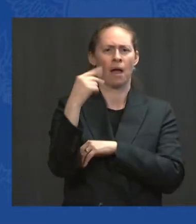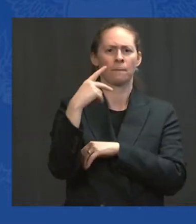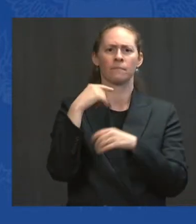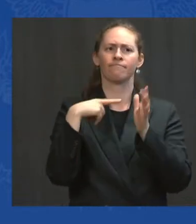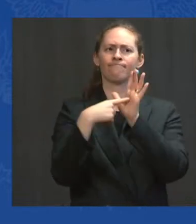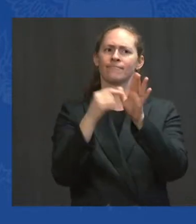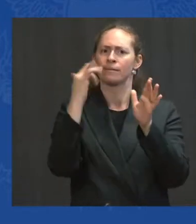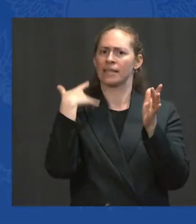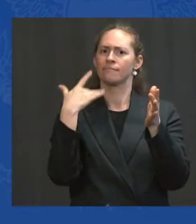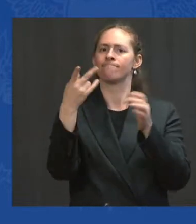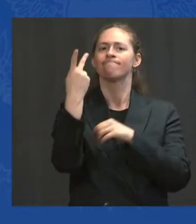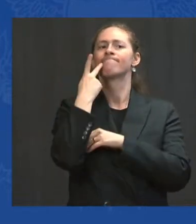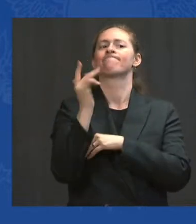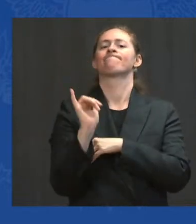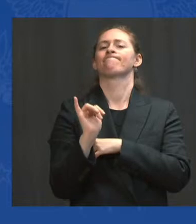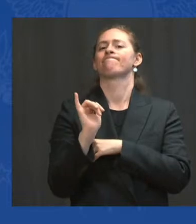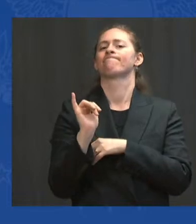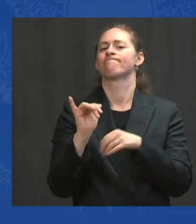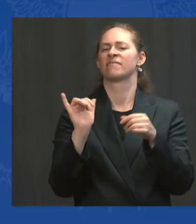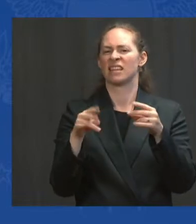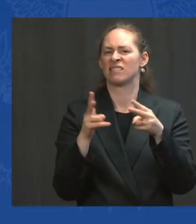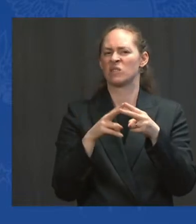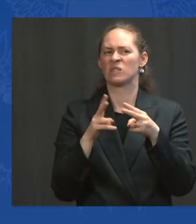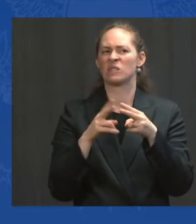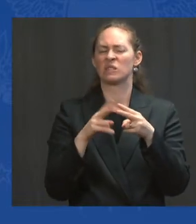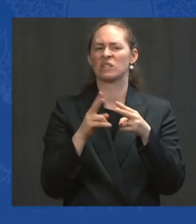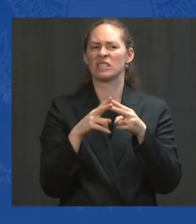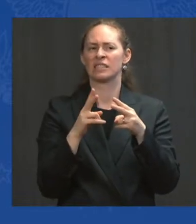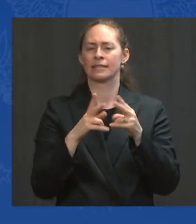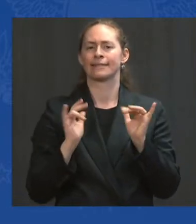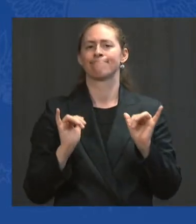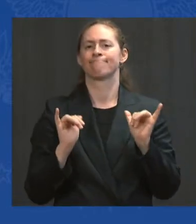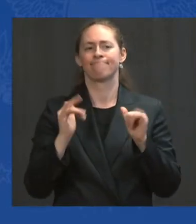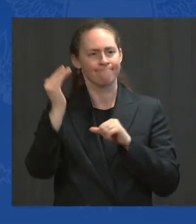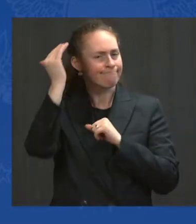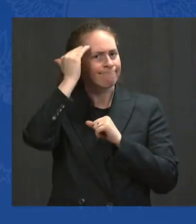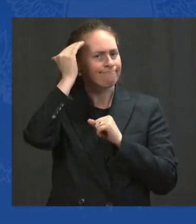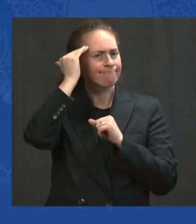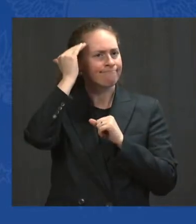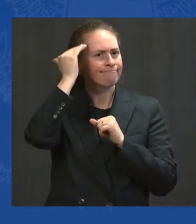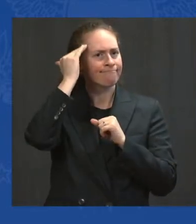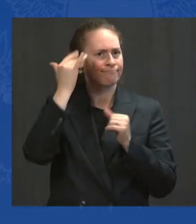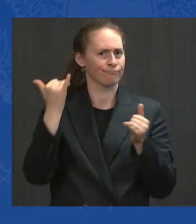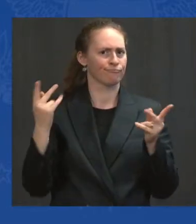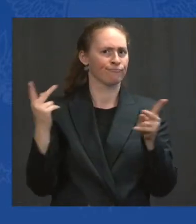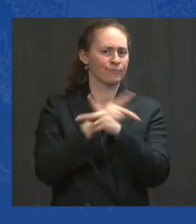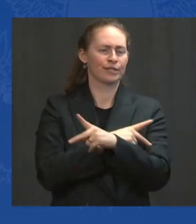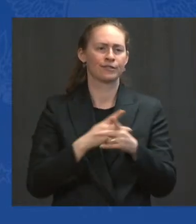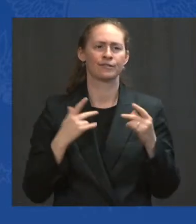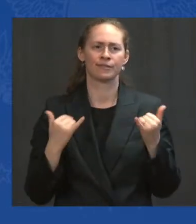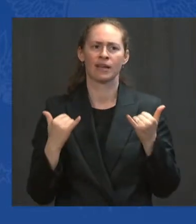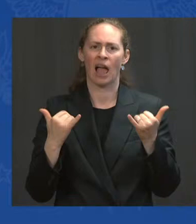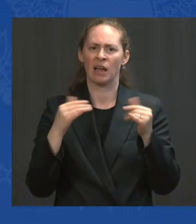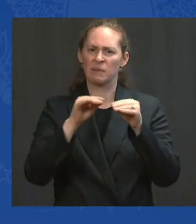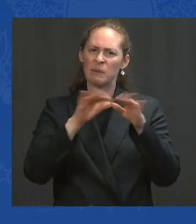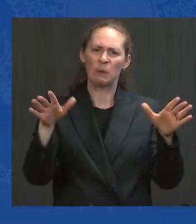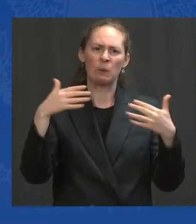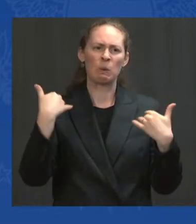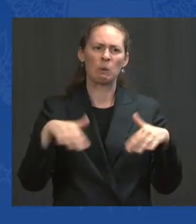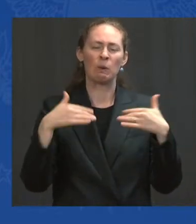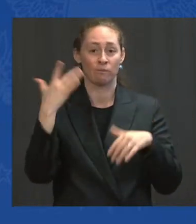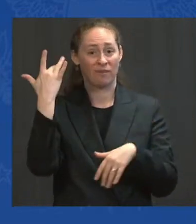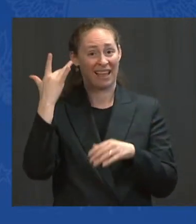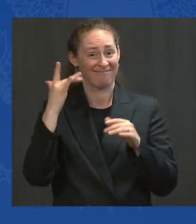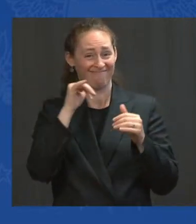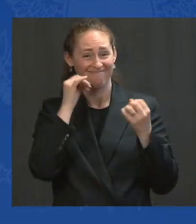areas, again, we've demonstrated high rates of disease, lower rates of vaccination. We are really encouraging people who are not vaccinated